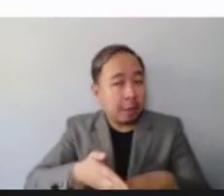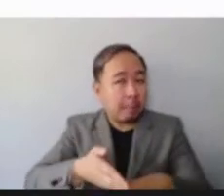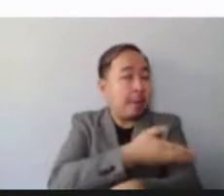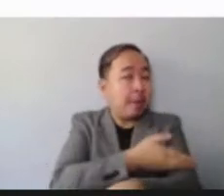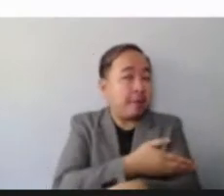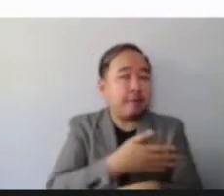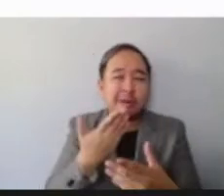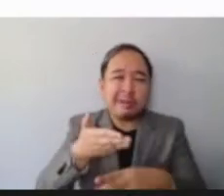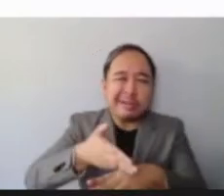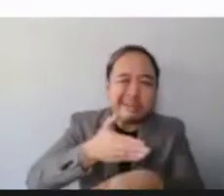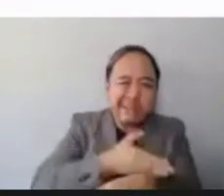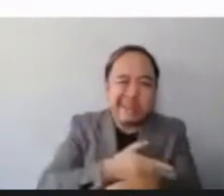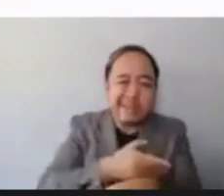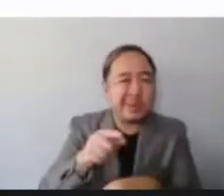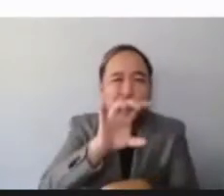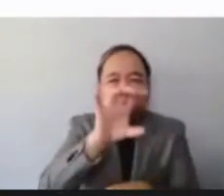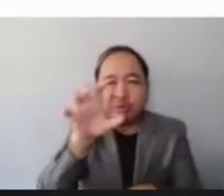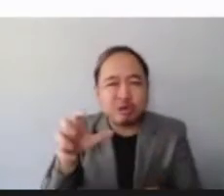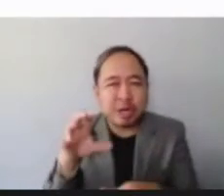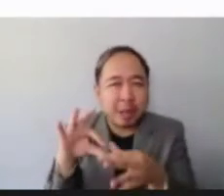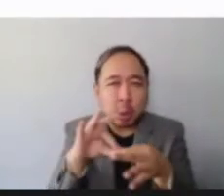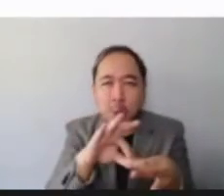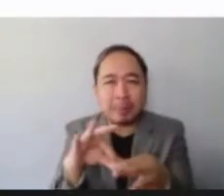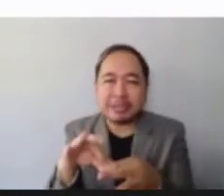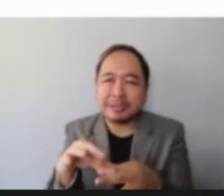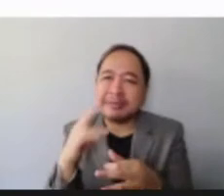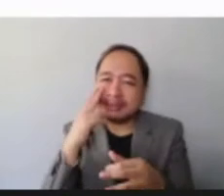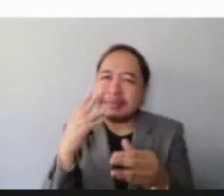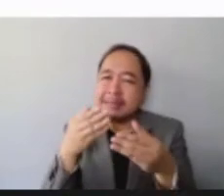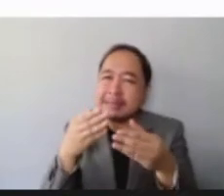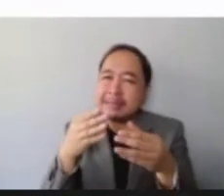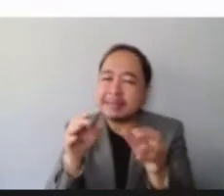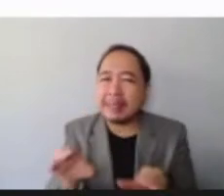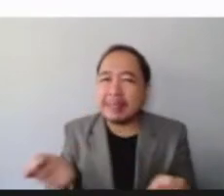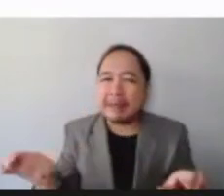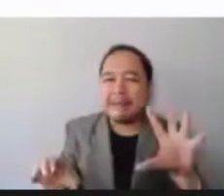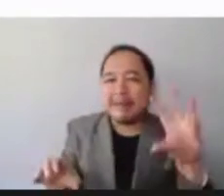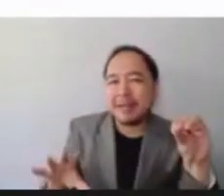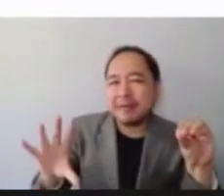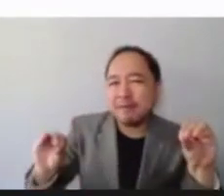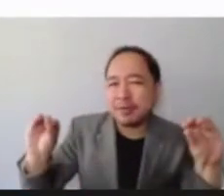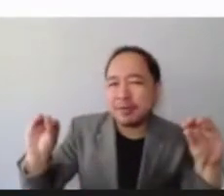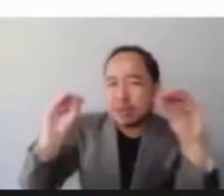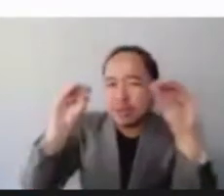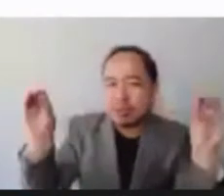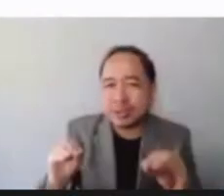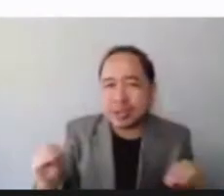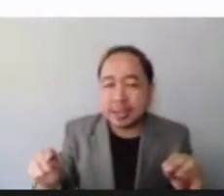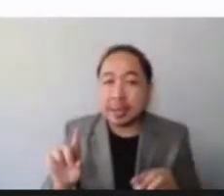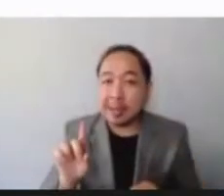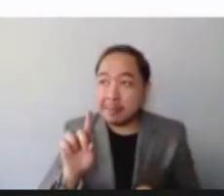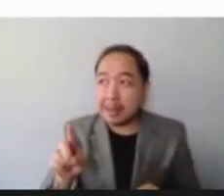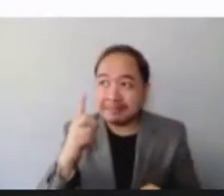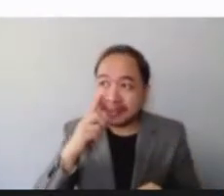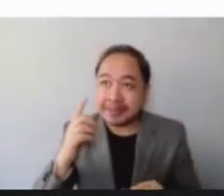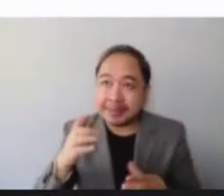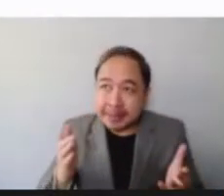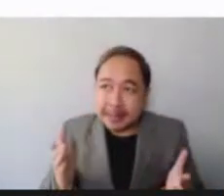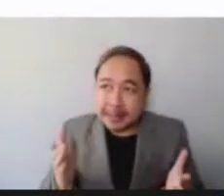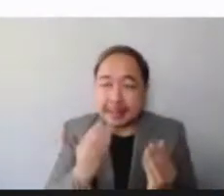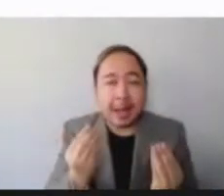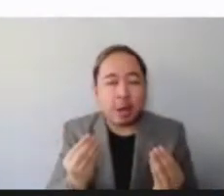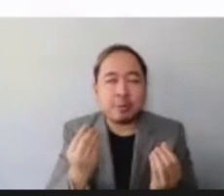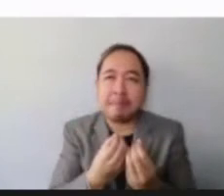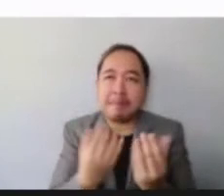cooperation are relatively split but a clear message in terms of reinvigorating multilateralism for